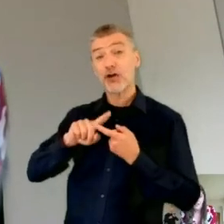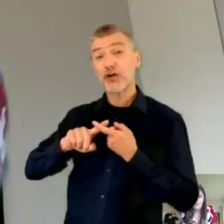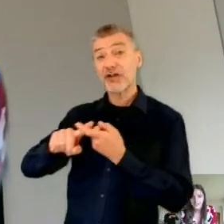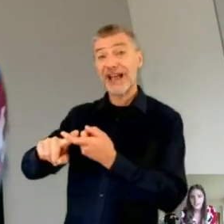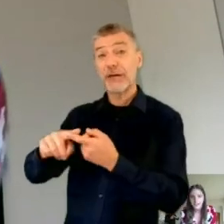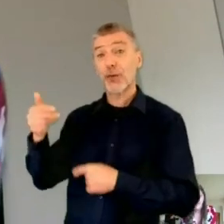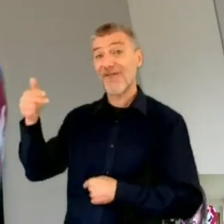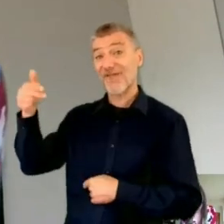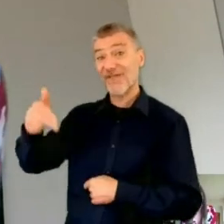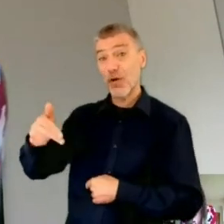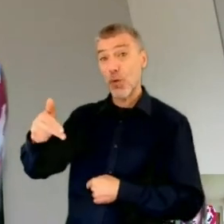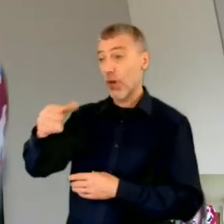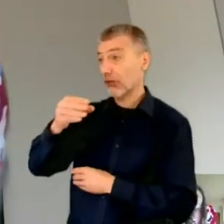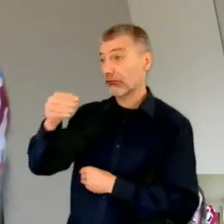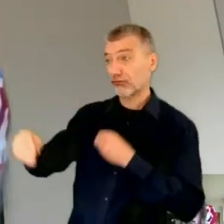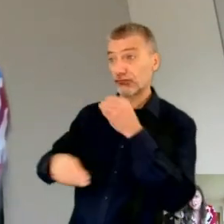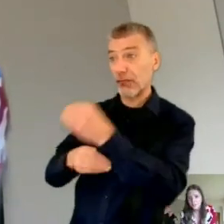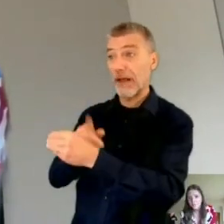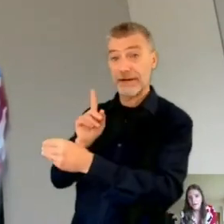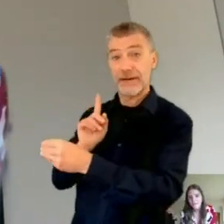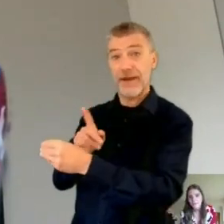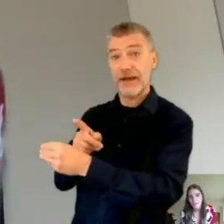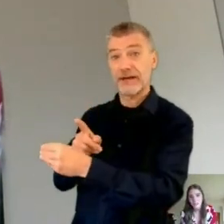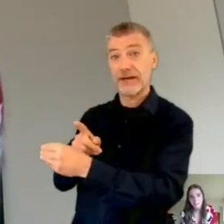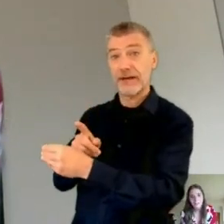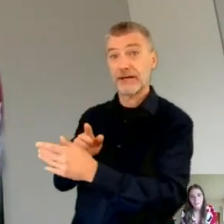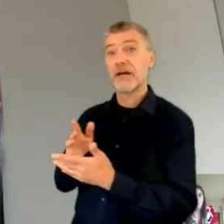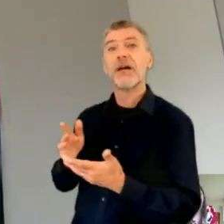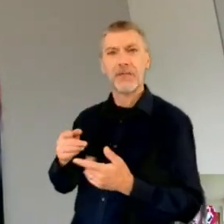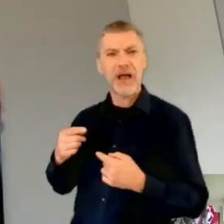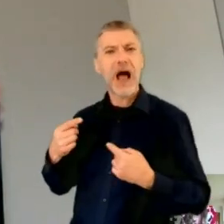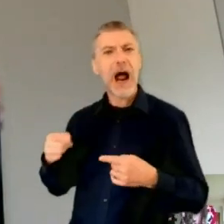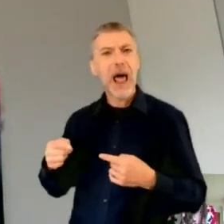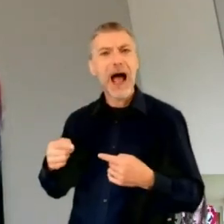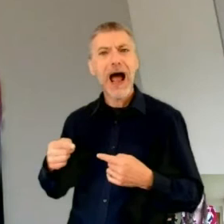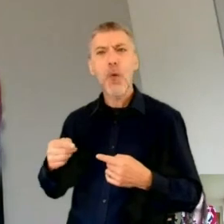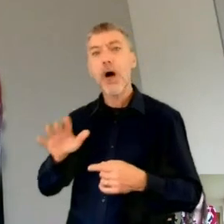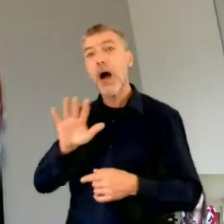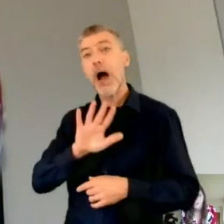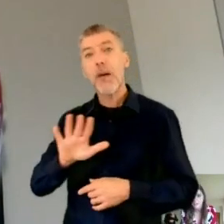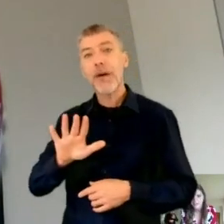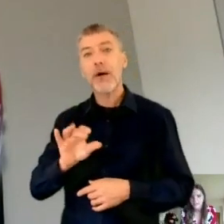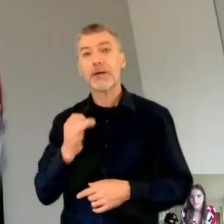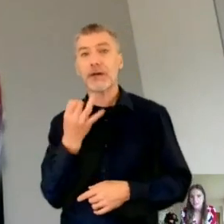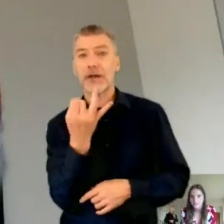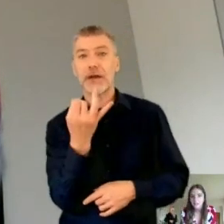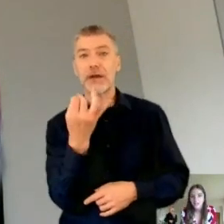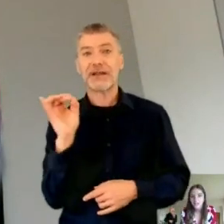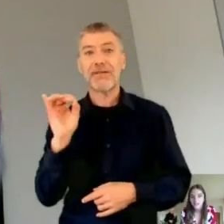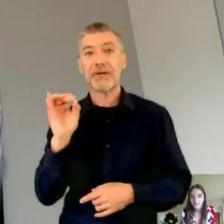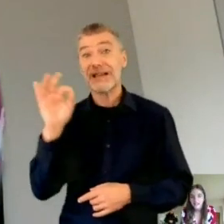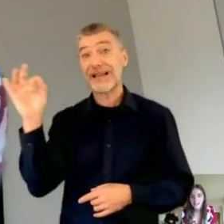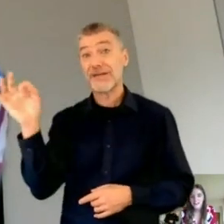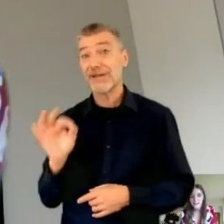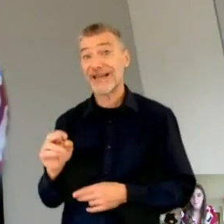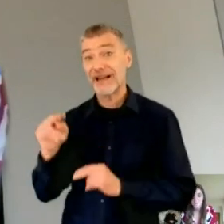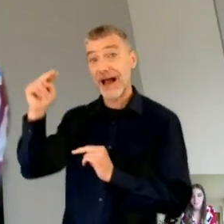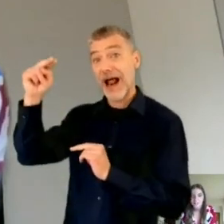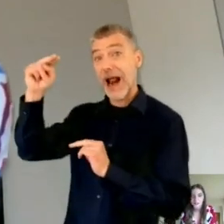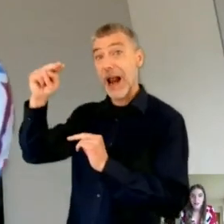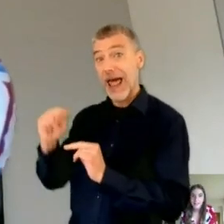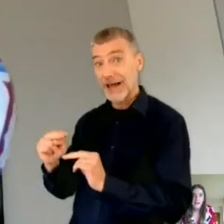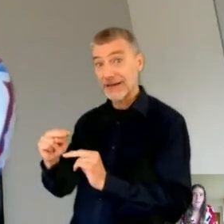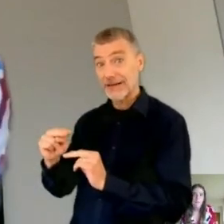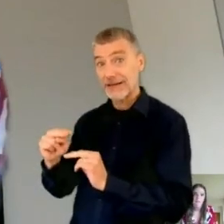for these, and that would allow for about 70% reduction in the carbon dioxide emissions. And